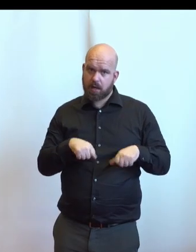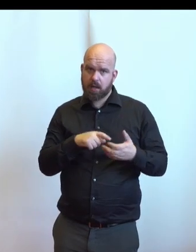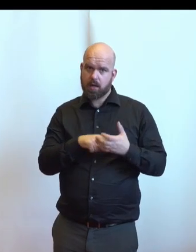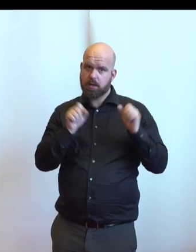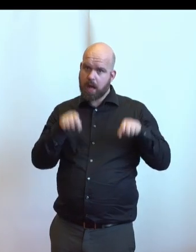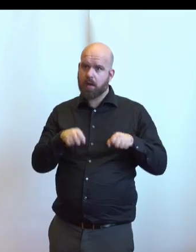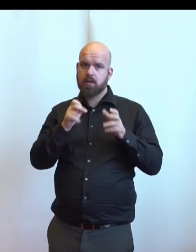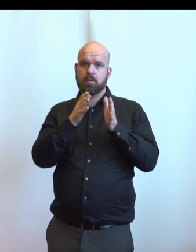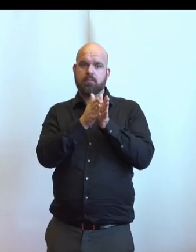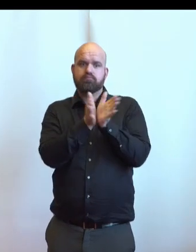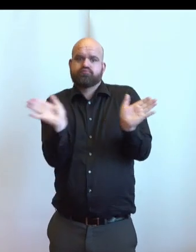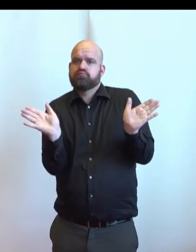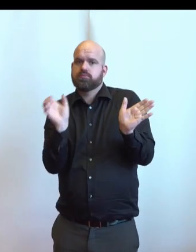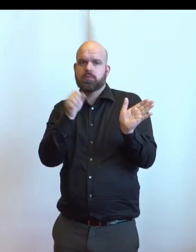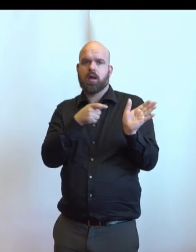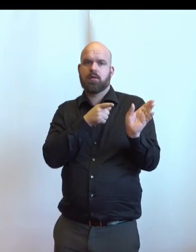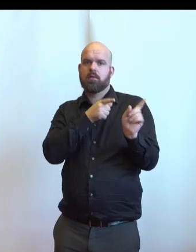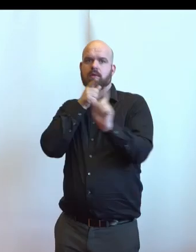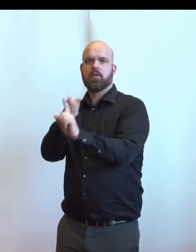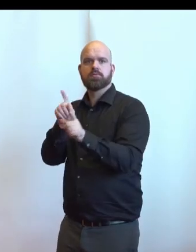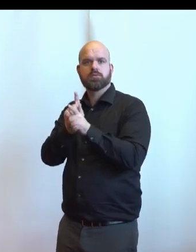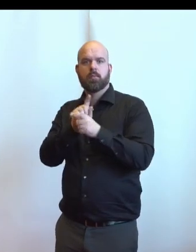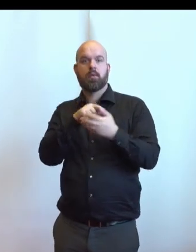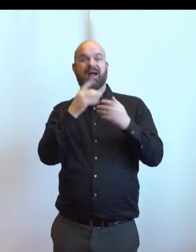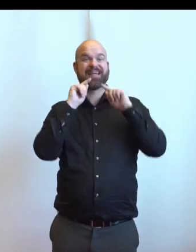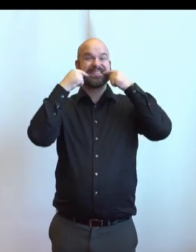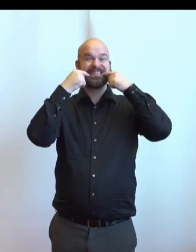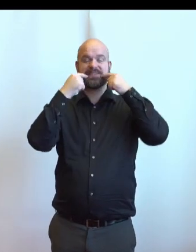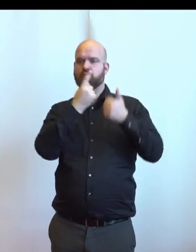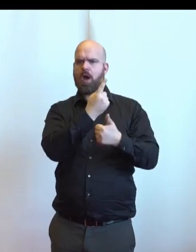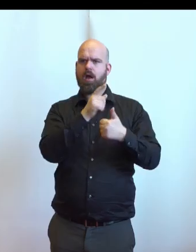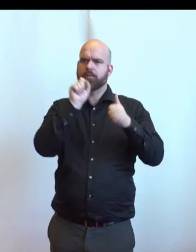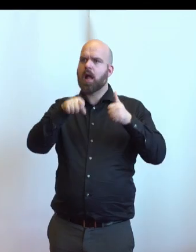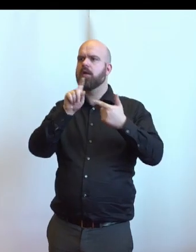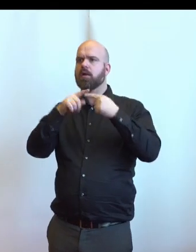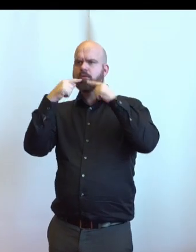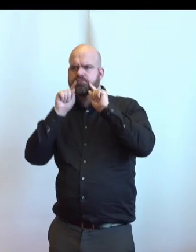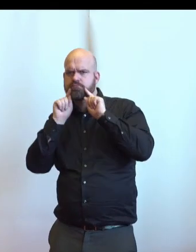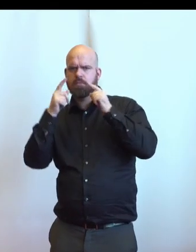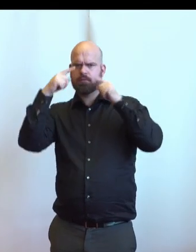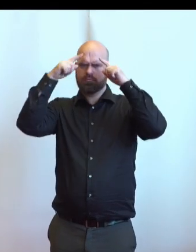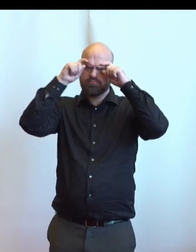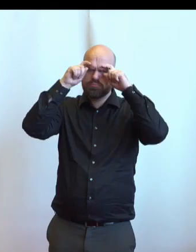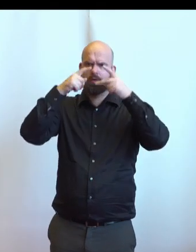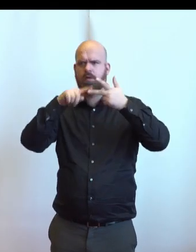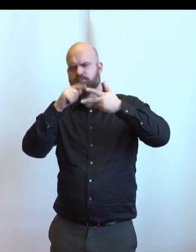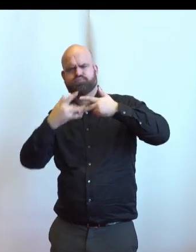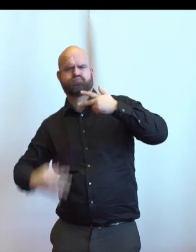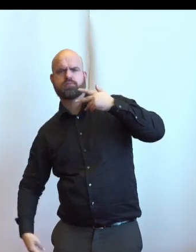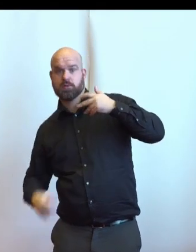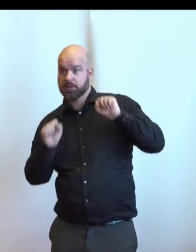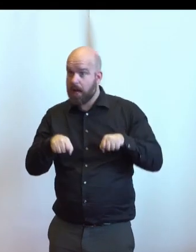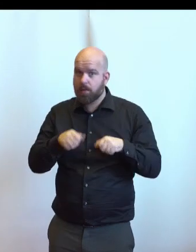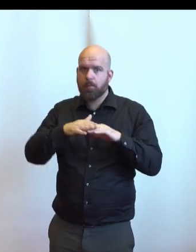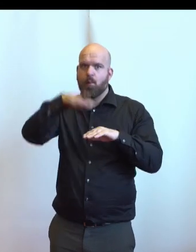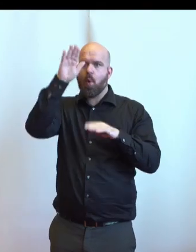other than smiling, and which they would be, and if you have thought about making this accessible to people on the autistic spectrum.